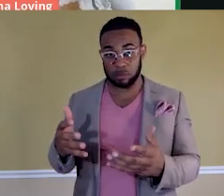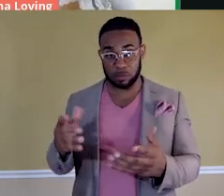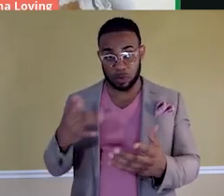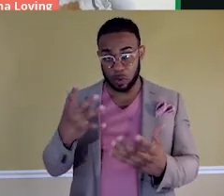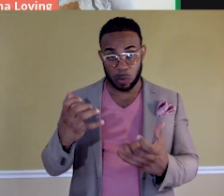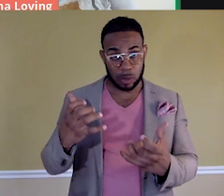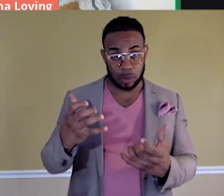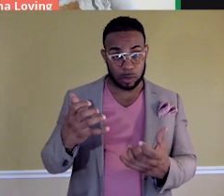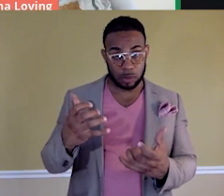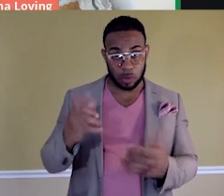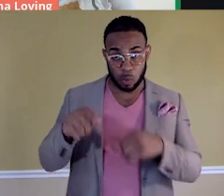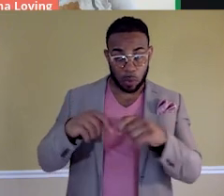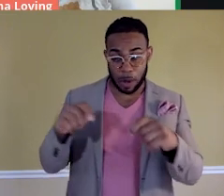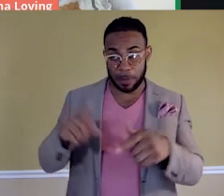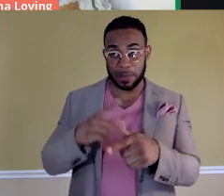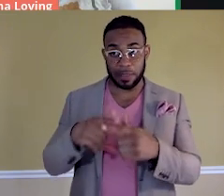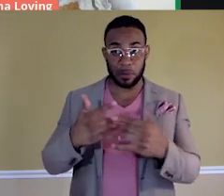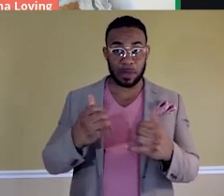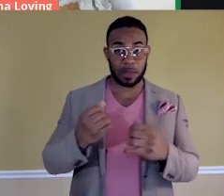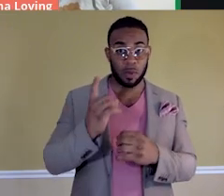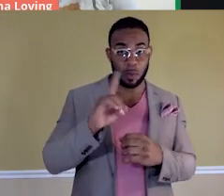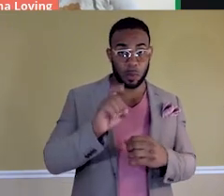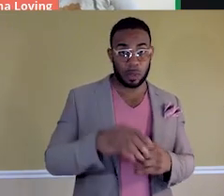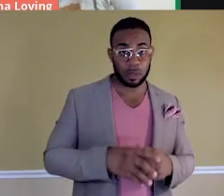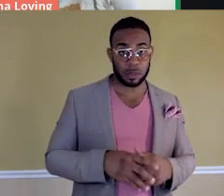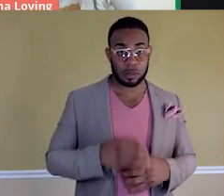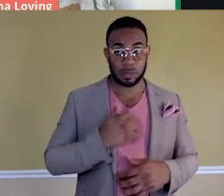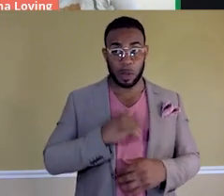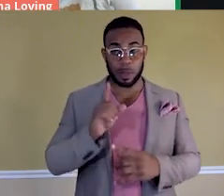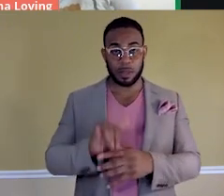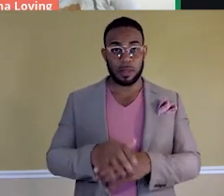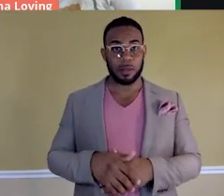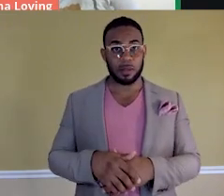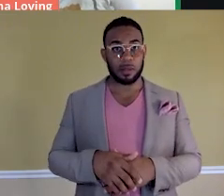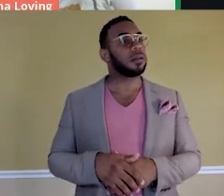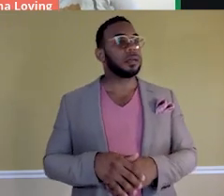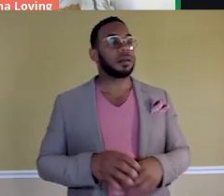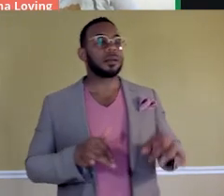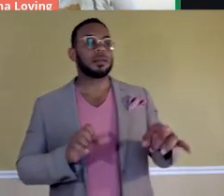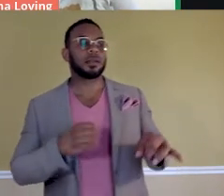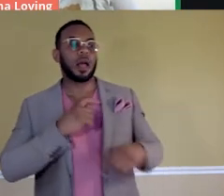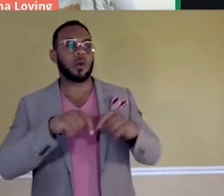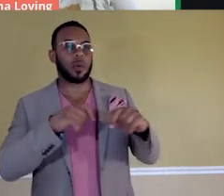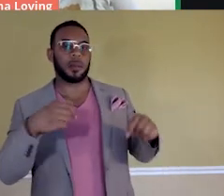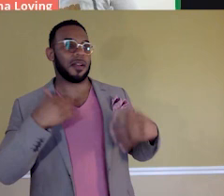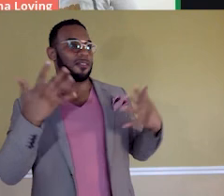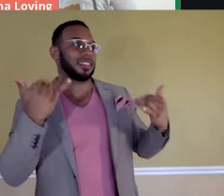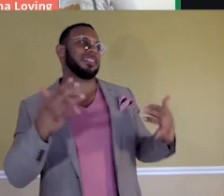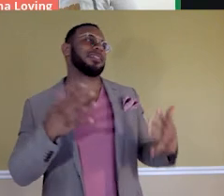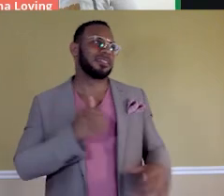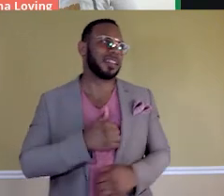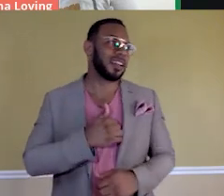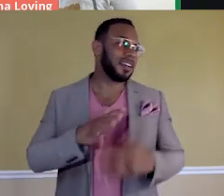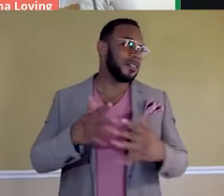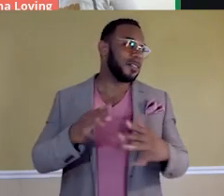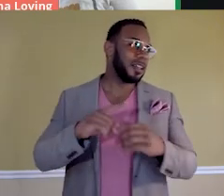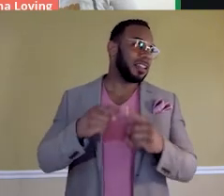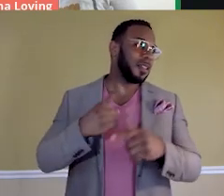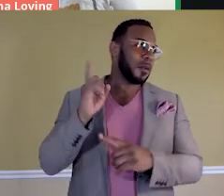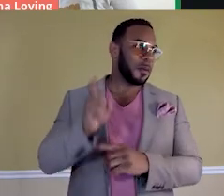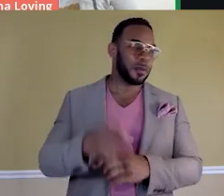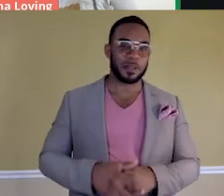you want to just wrap up and maybe we can get one question? Sorry about that. Yeah, I'm going to wrap up. I'm done already. So I just wrap up and get one